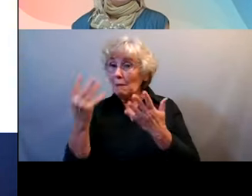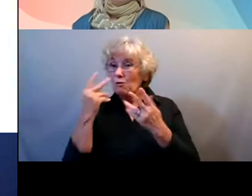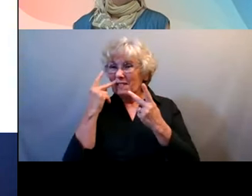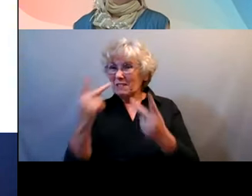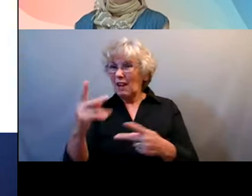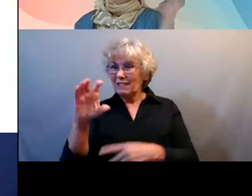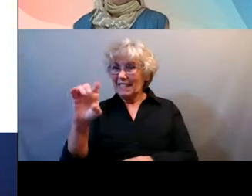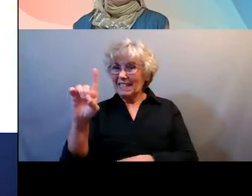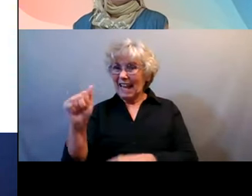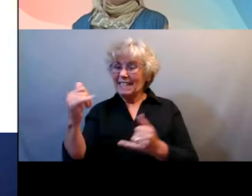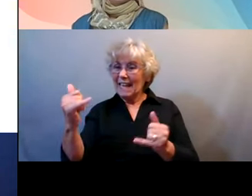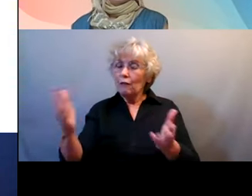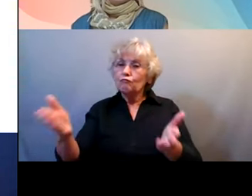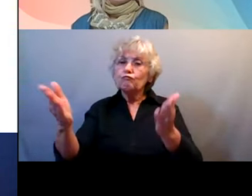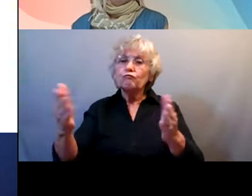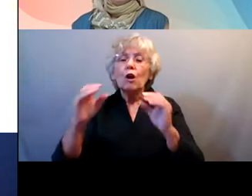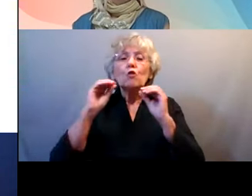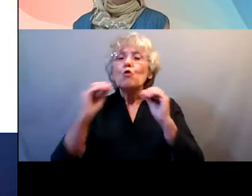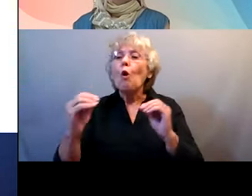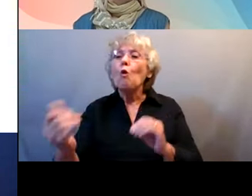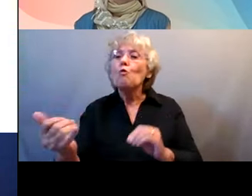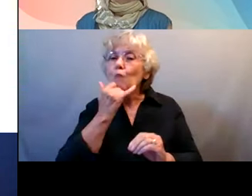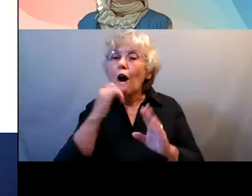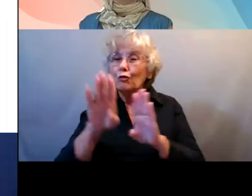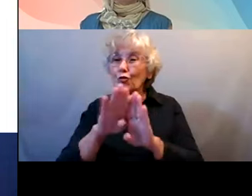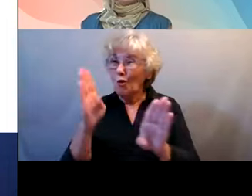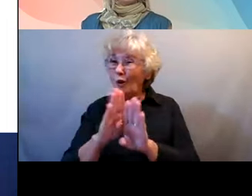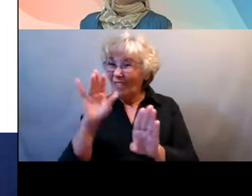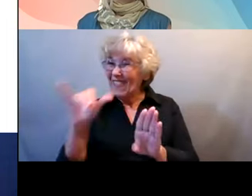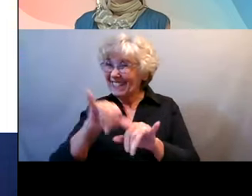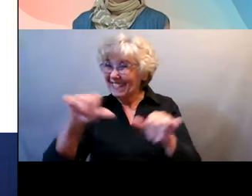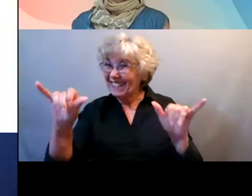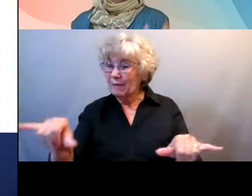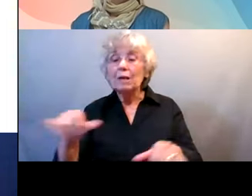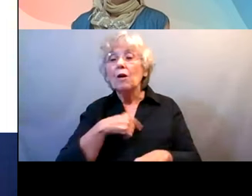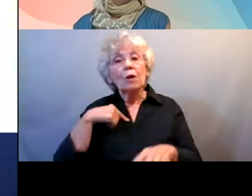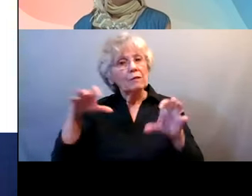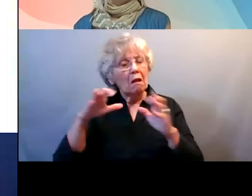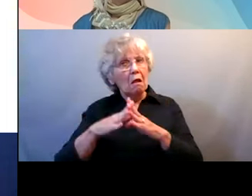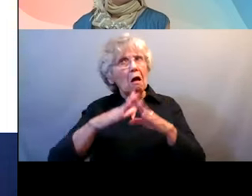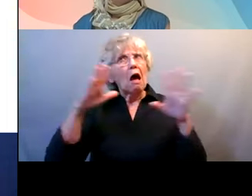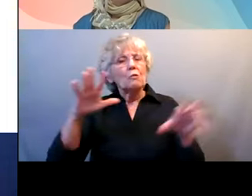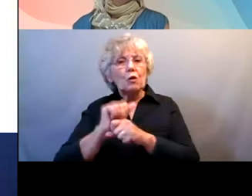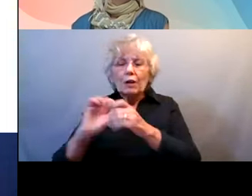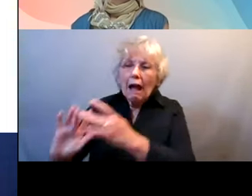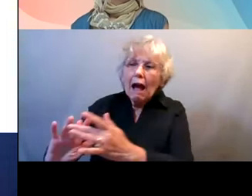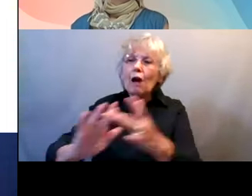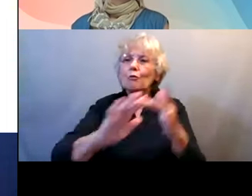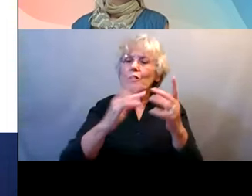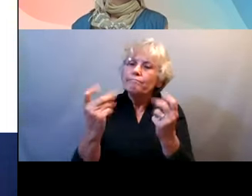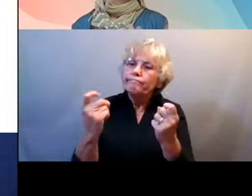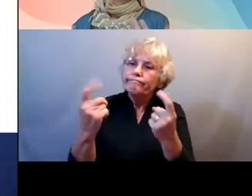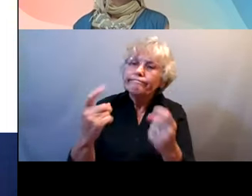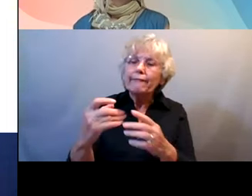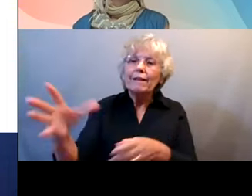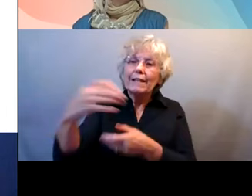advancing our No Wrong Door system. And so we've been doing a lot of work and outreach to engage the public. We have